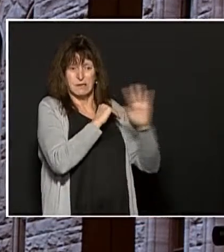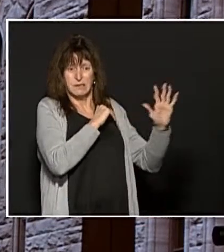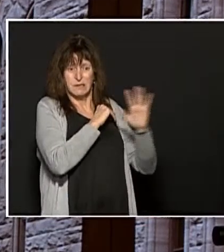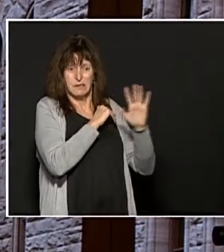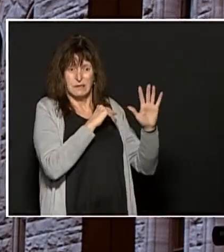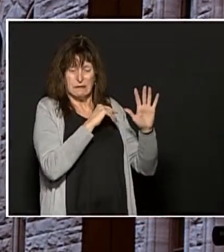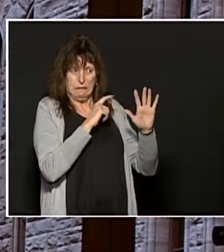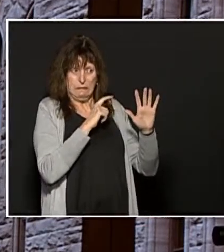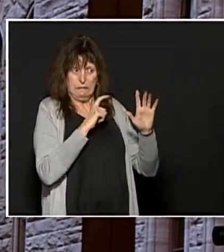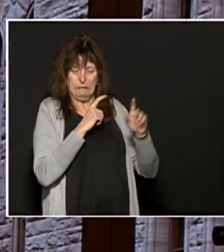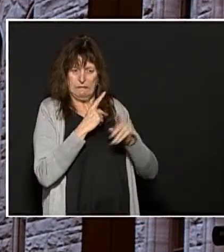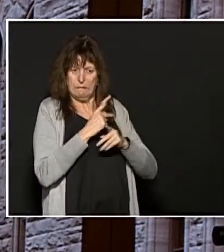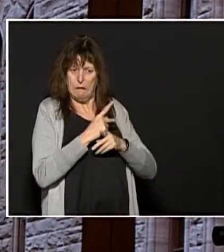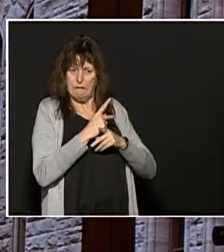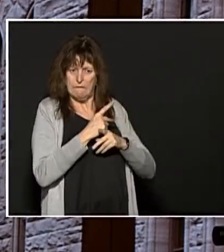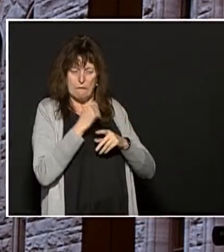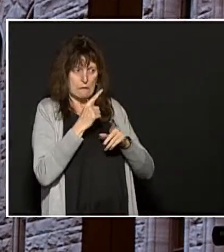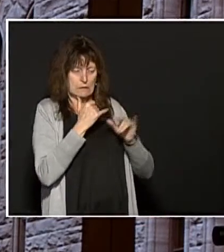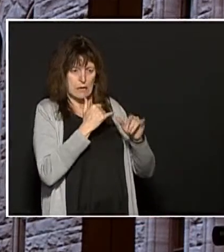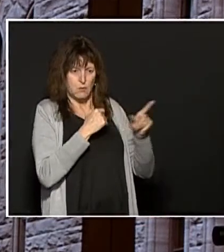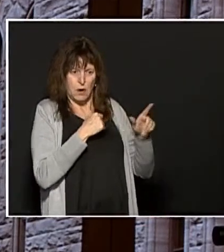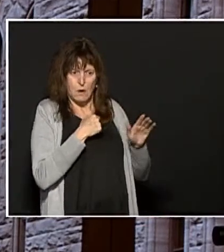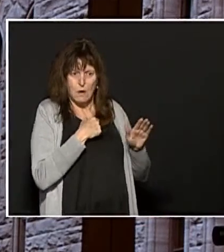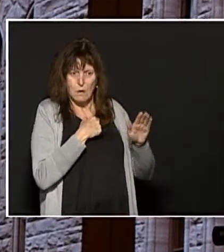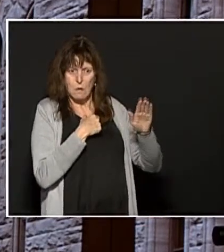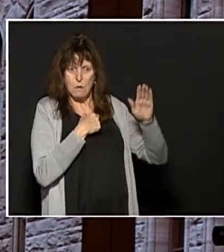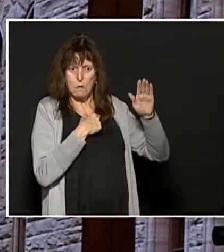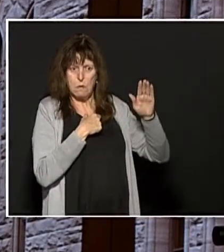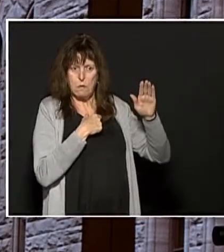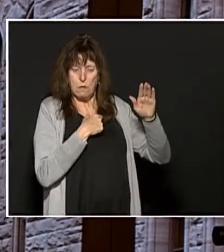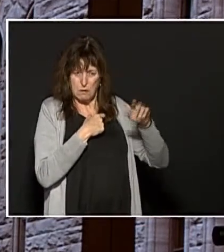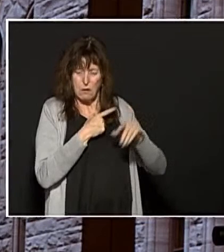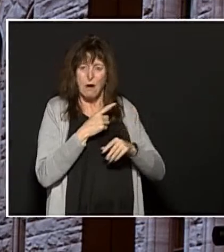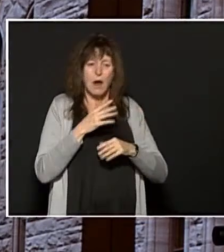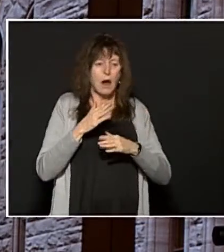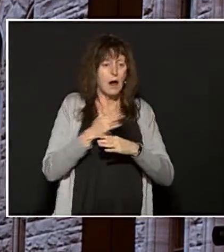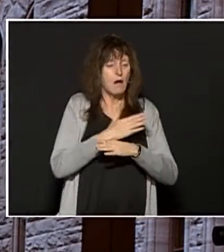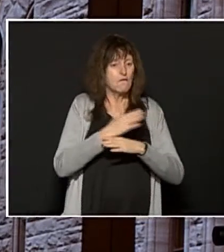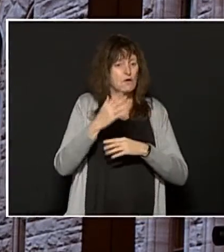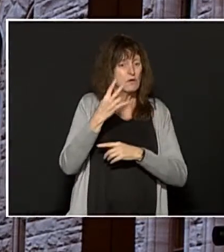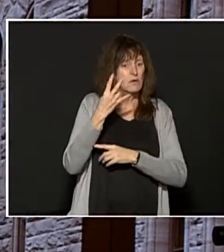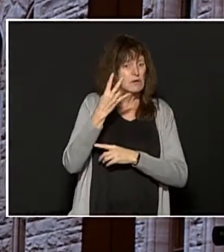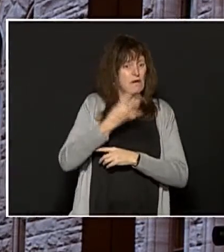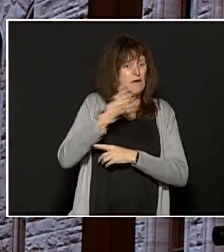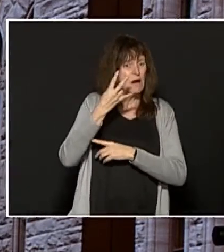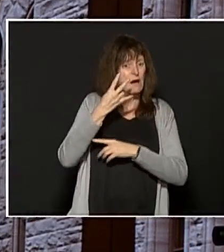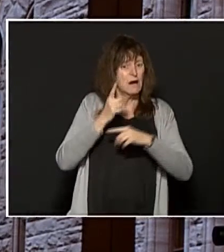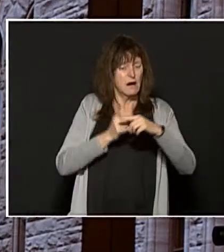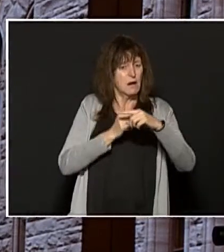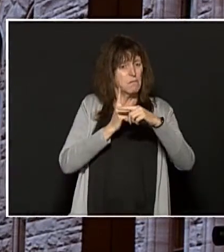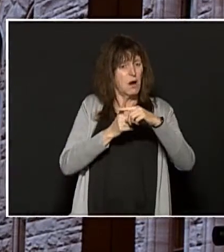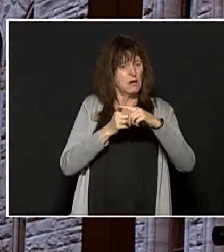well. Our 7-day rolling average of the positivity of the variants is